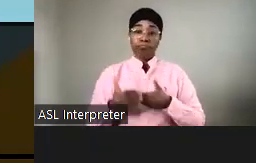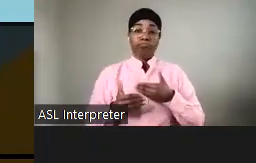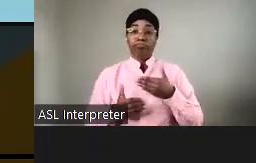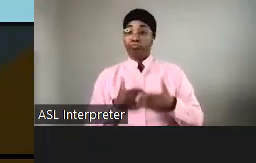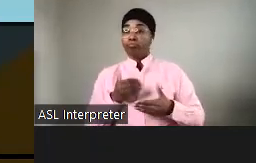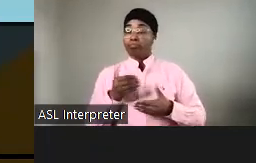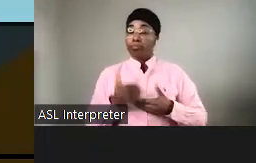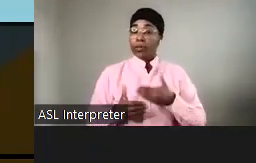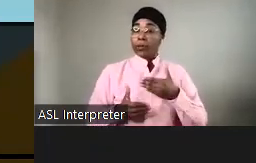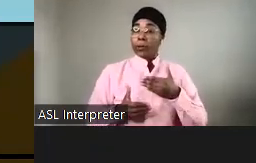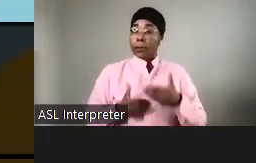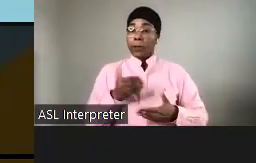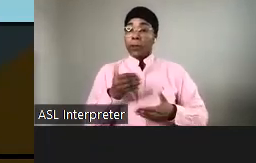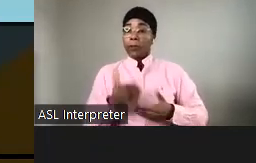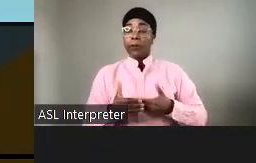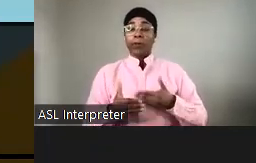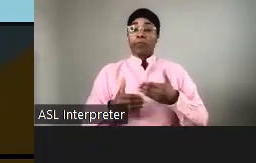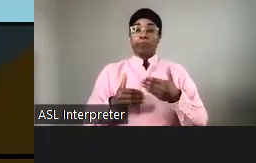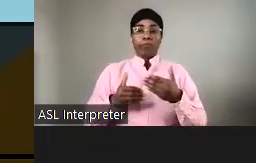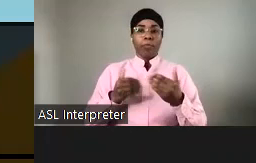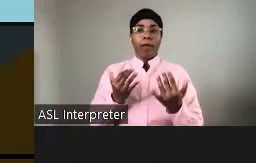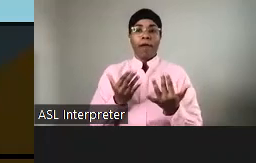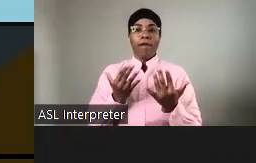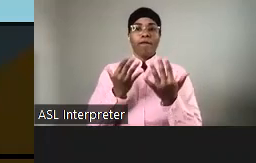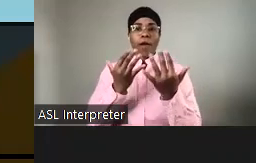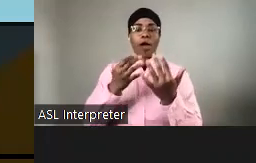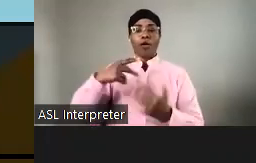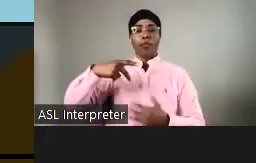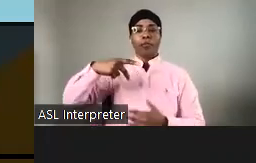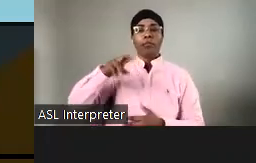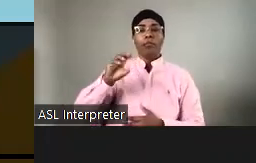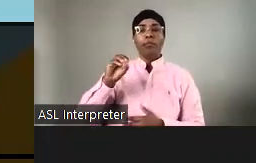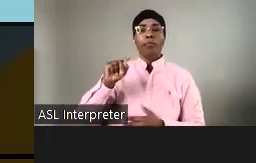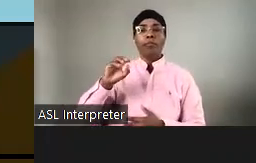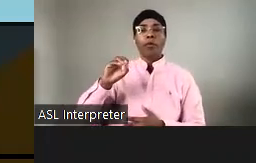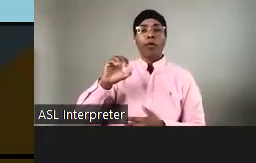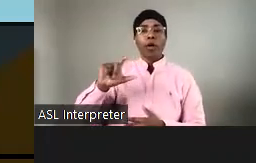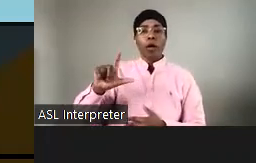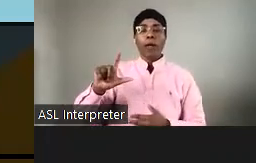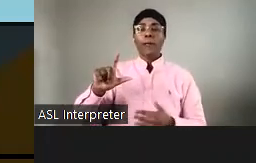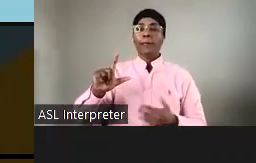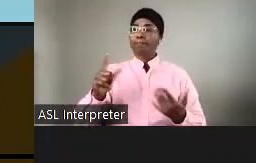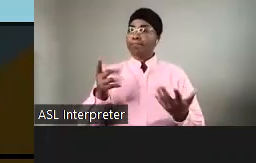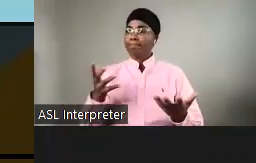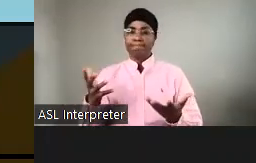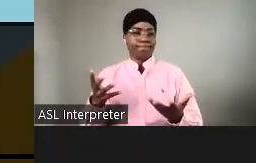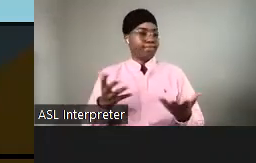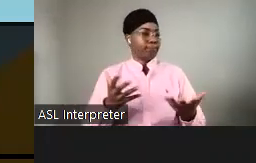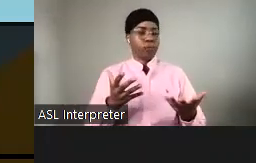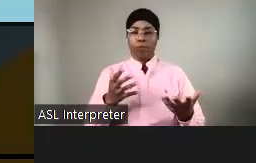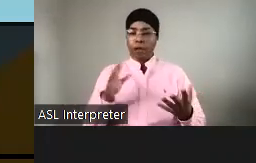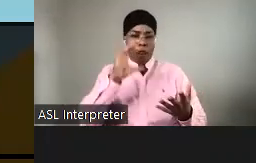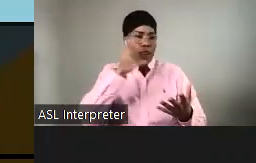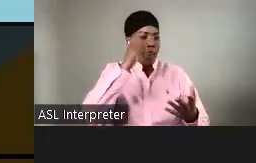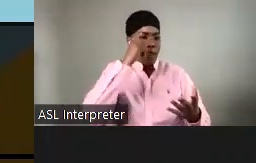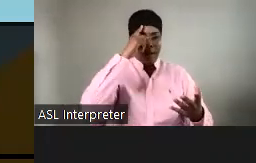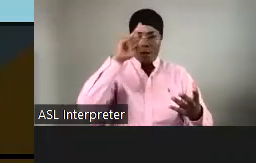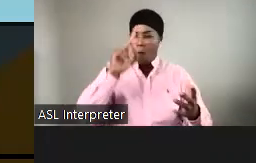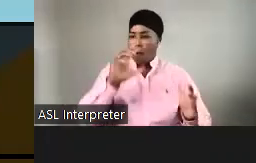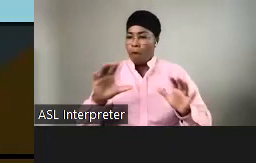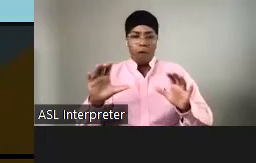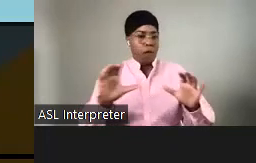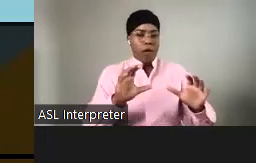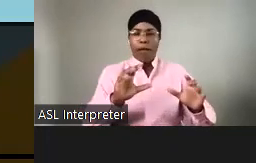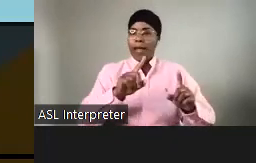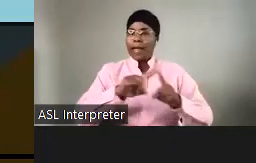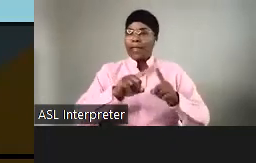fire, could look at alternative ways in coordination with the tribe of sort of alternative to business